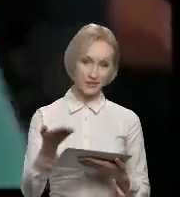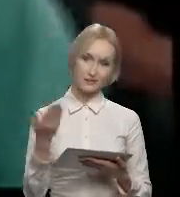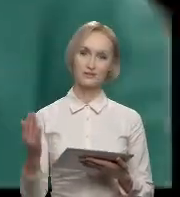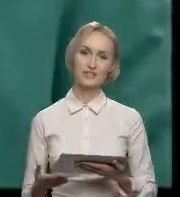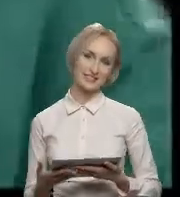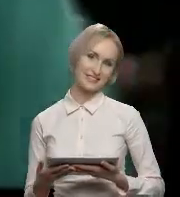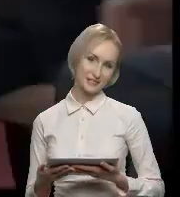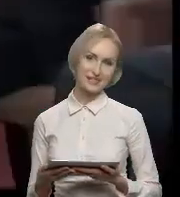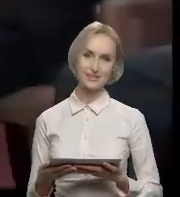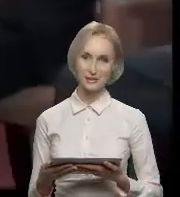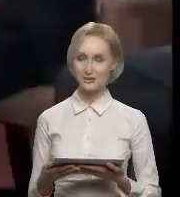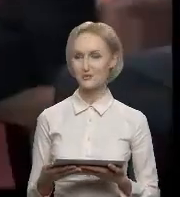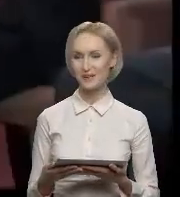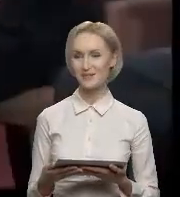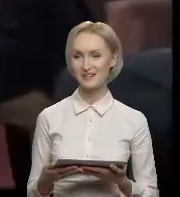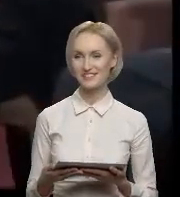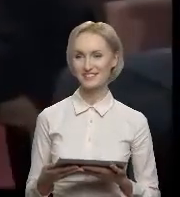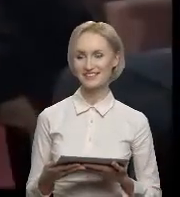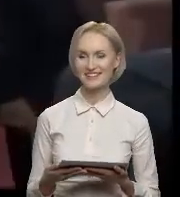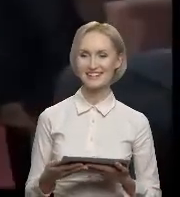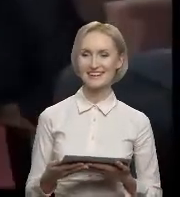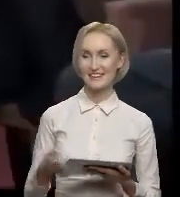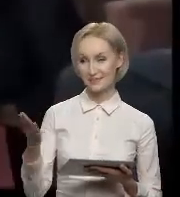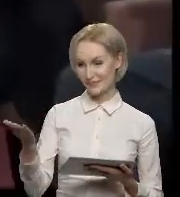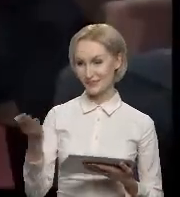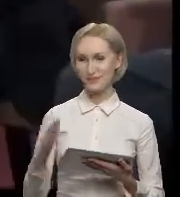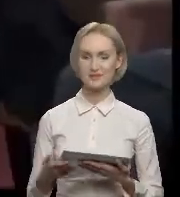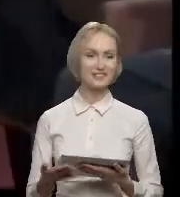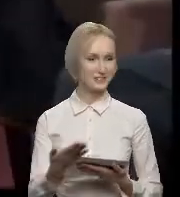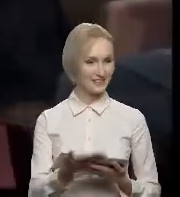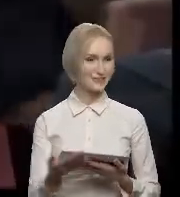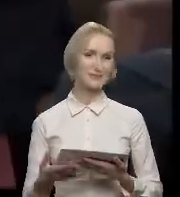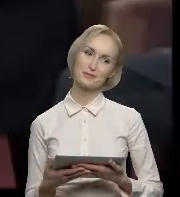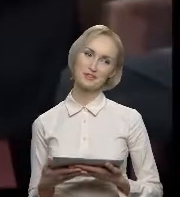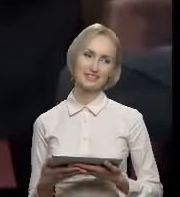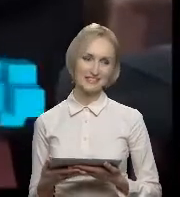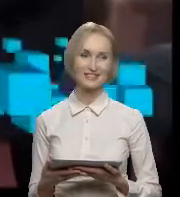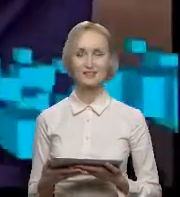Judge me like that, see? Just say you're sorry. Say you're sorry. What else do you want me to do? They fake. Now you know.